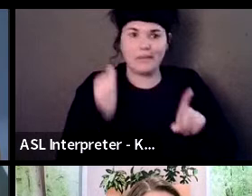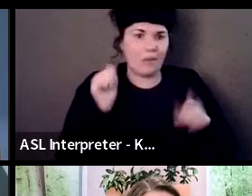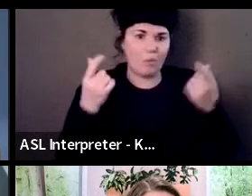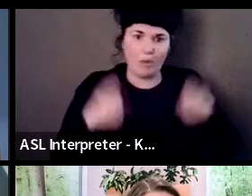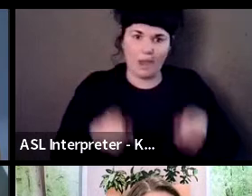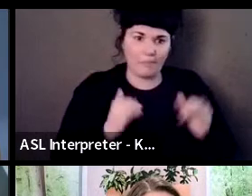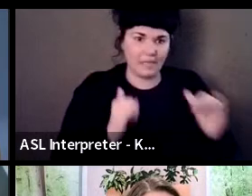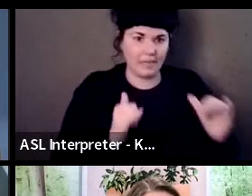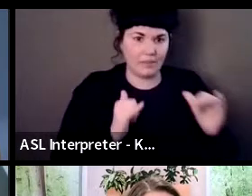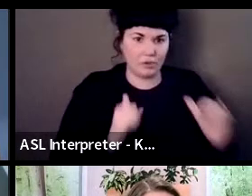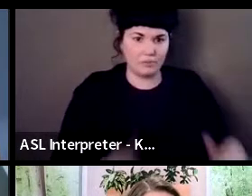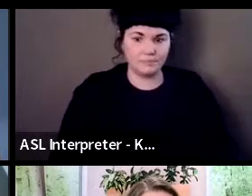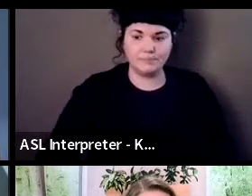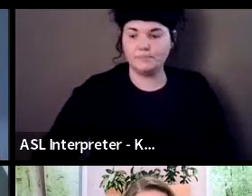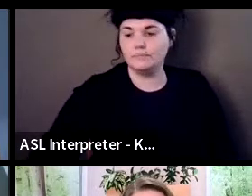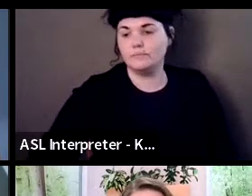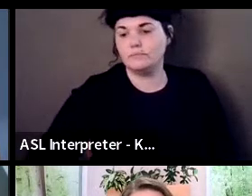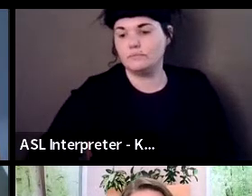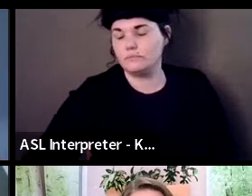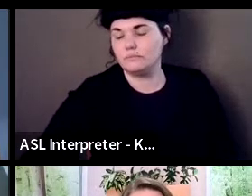Okay.